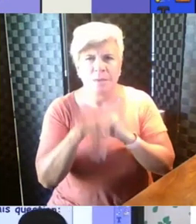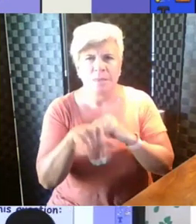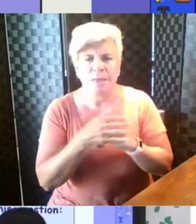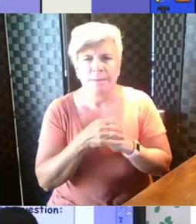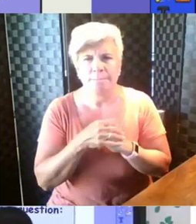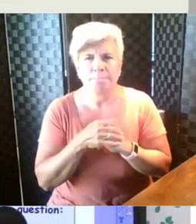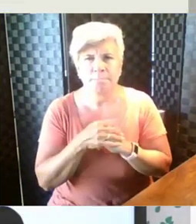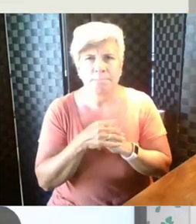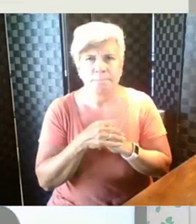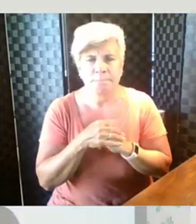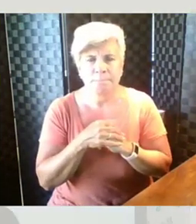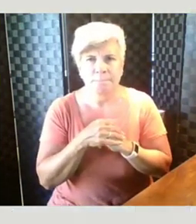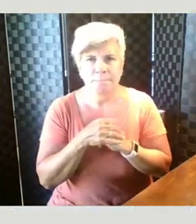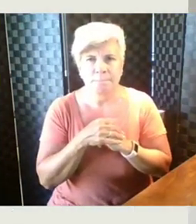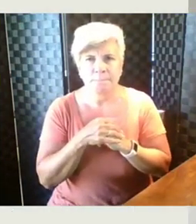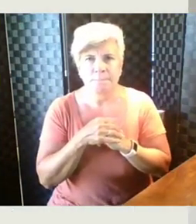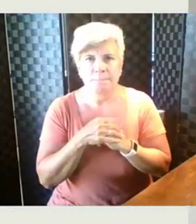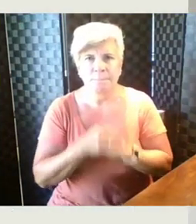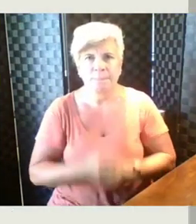that.